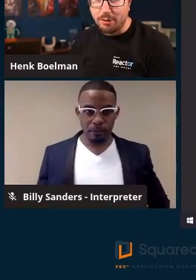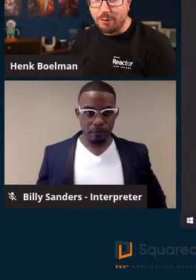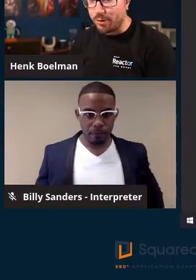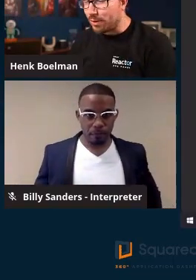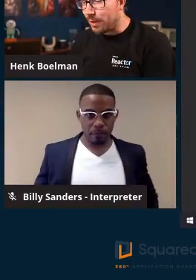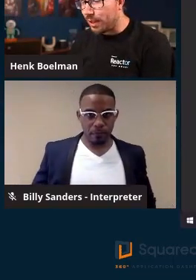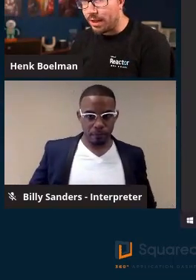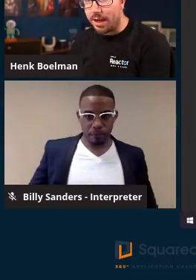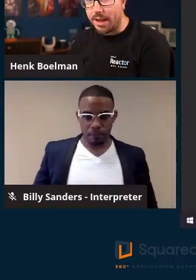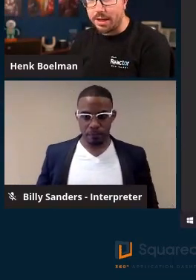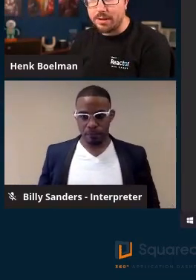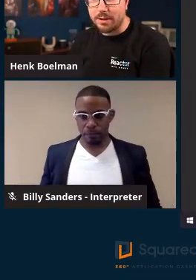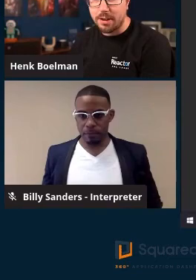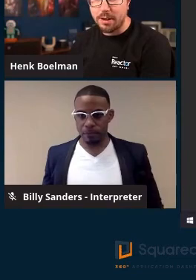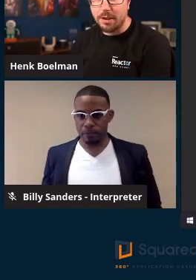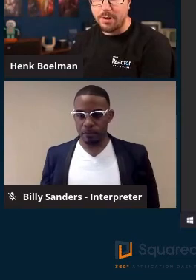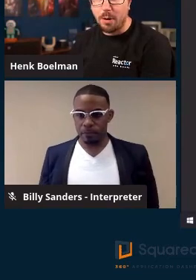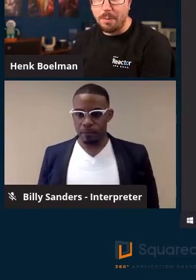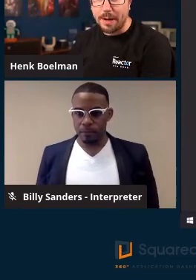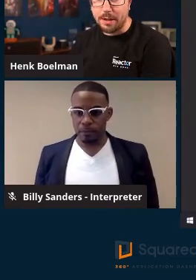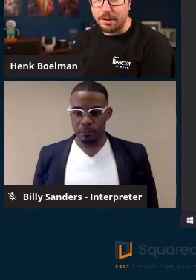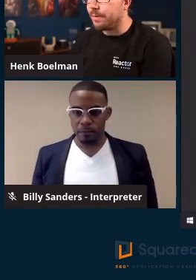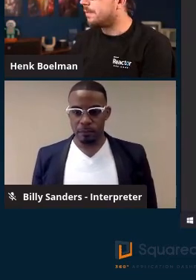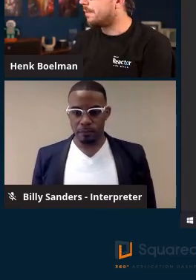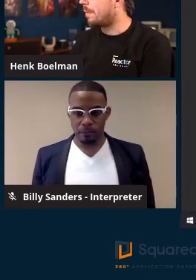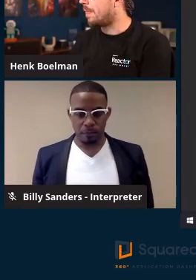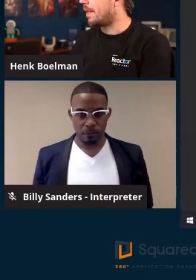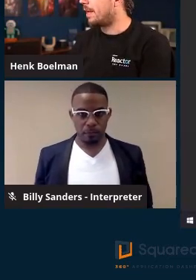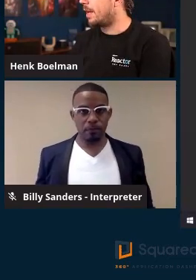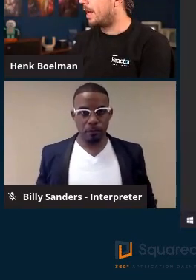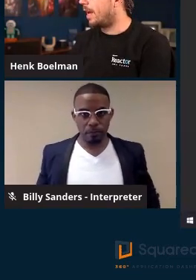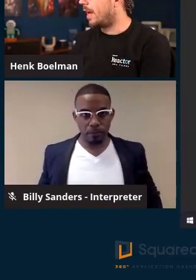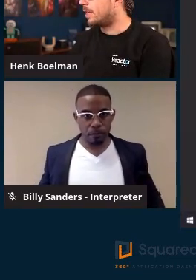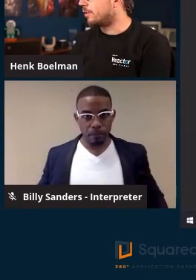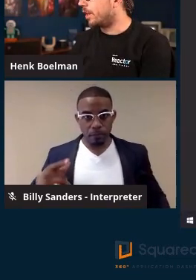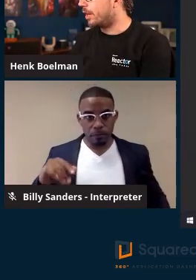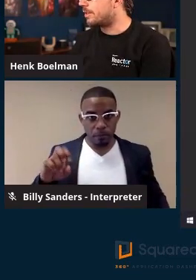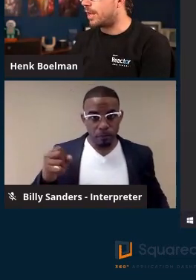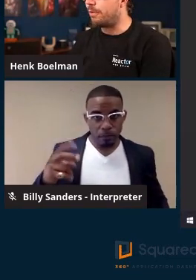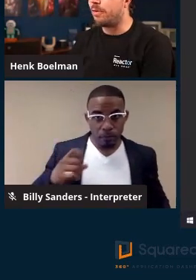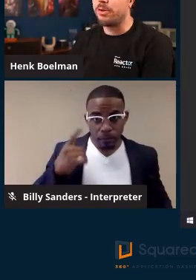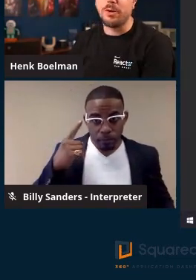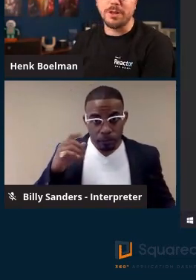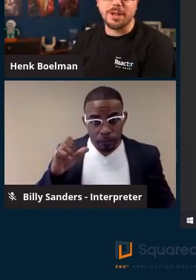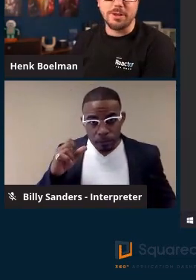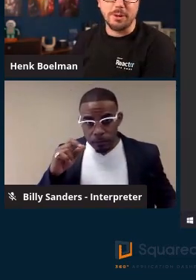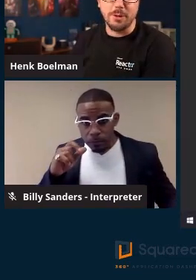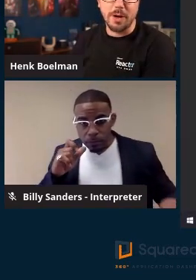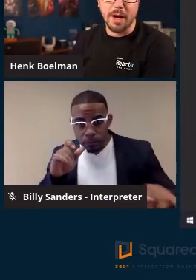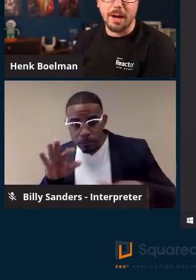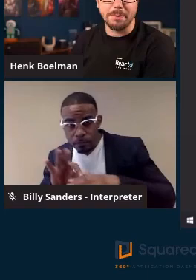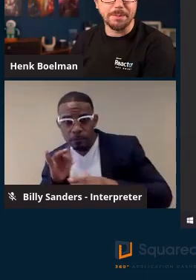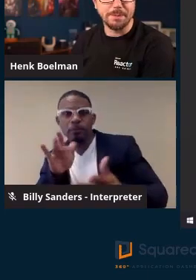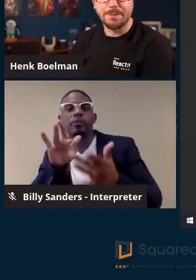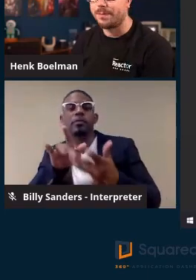So the first winner is Gopal, and it's on the list, and we will contact